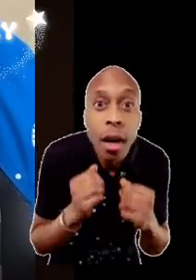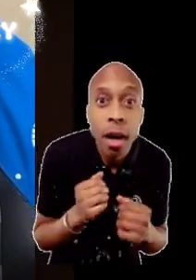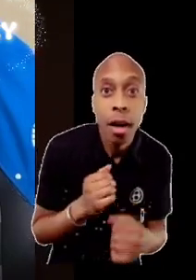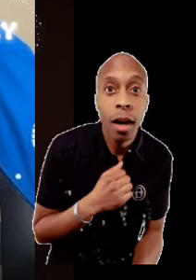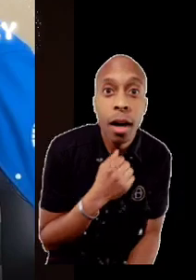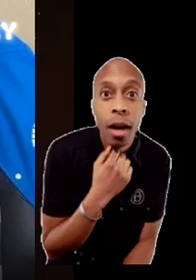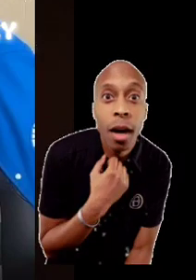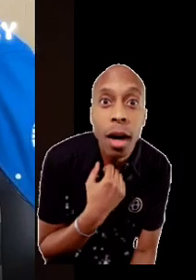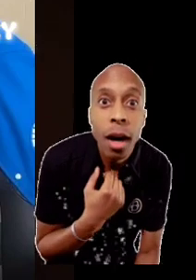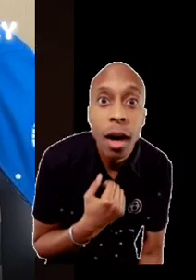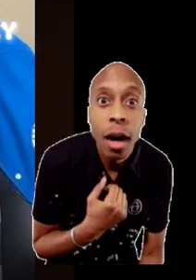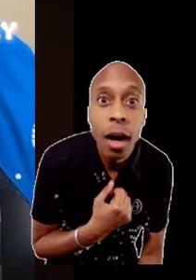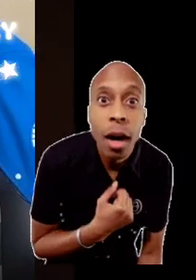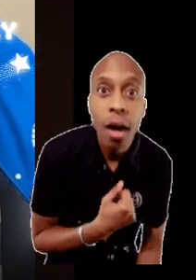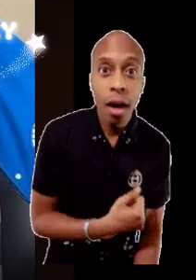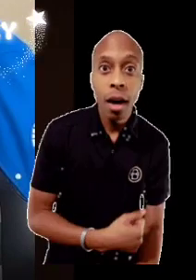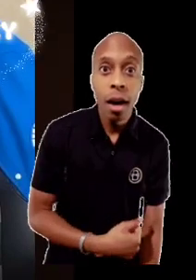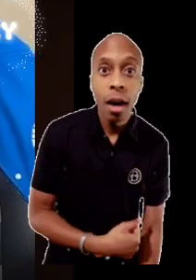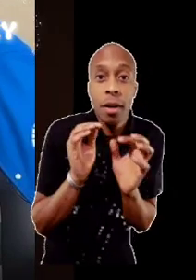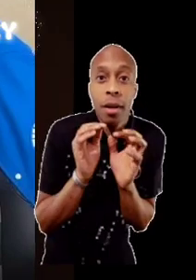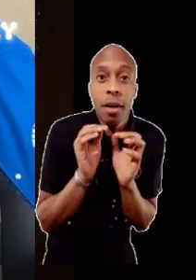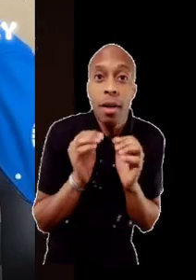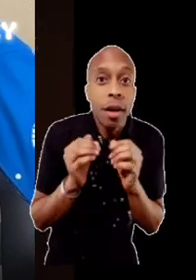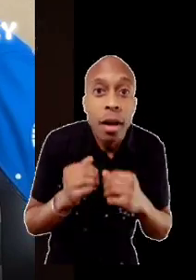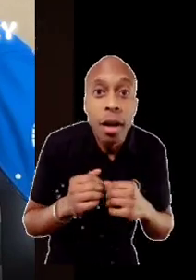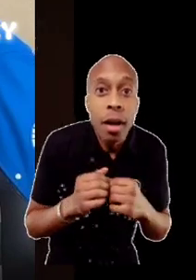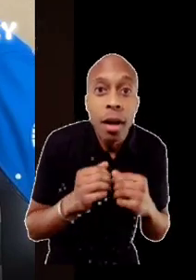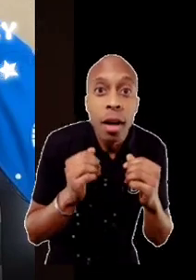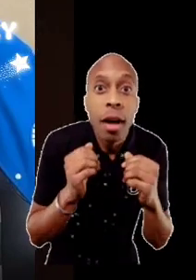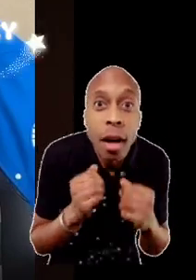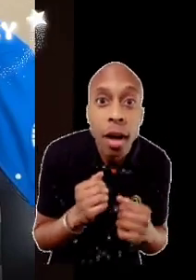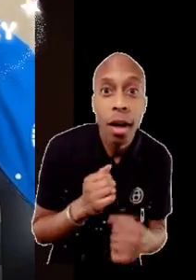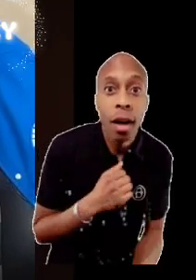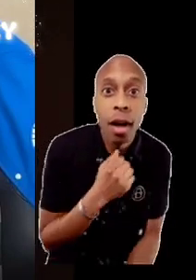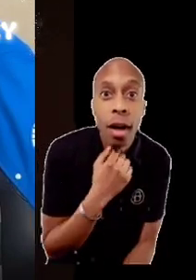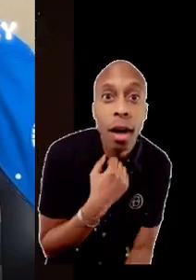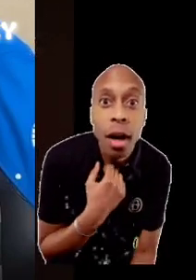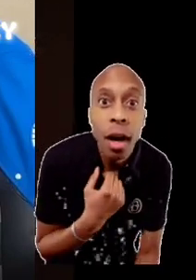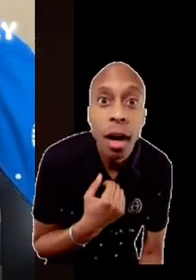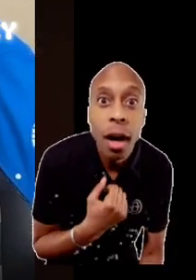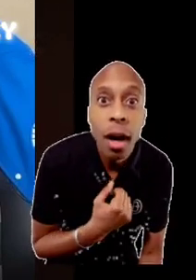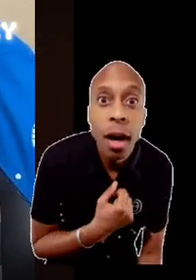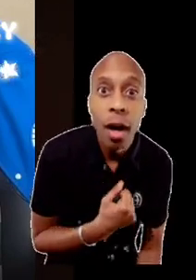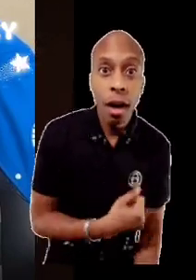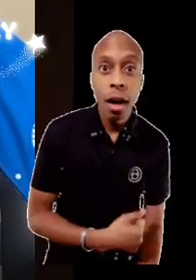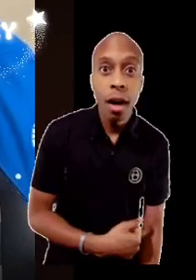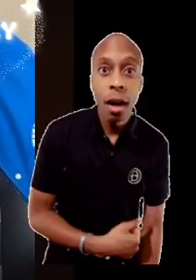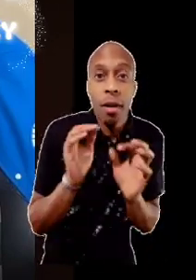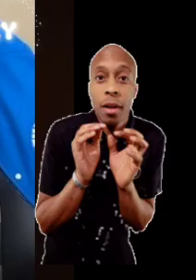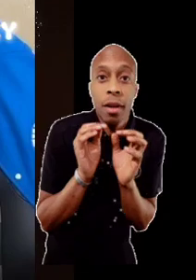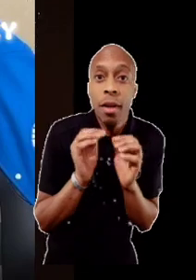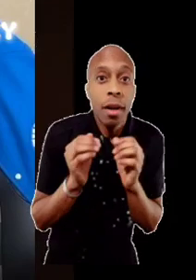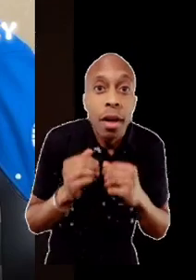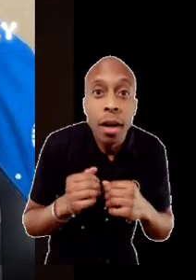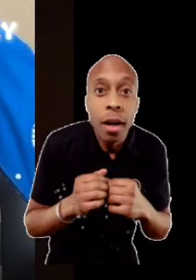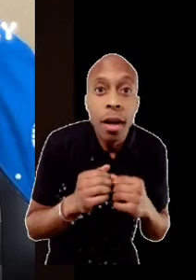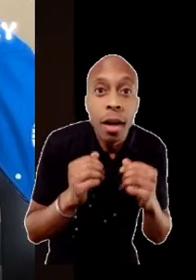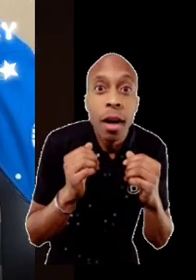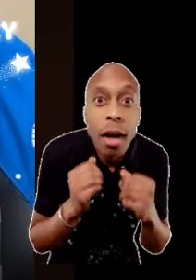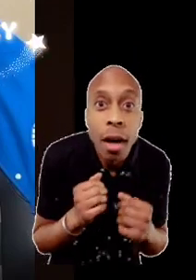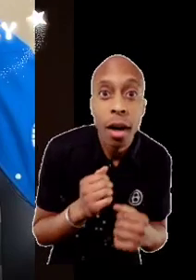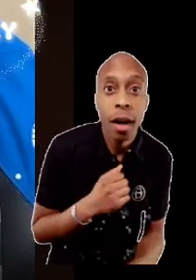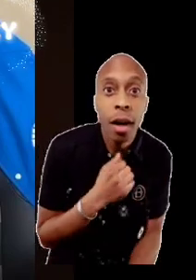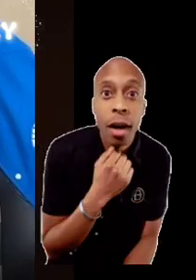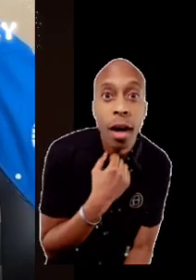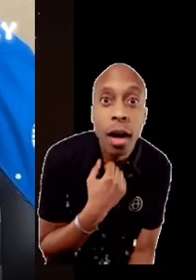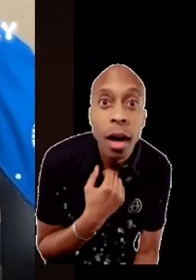Auntie, you have to make the decision that you made. And I'm glad you make it, because you know what? You make it easier to let